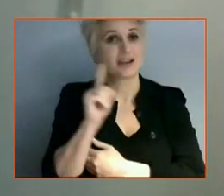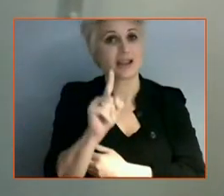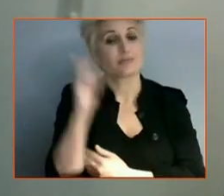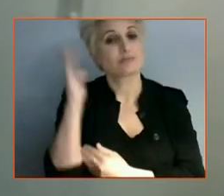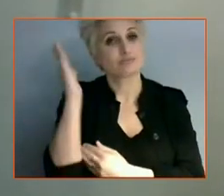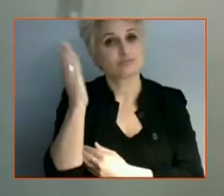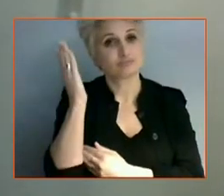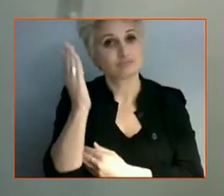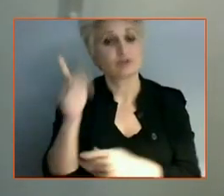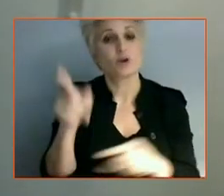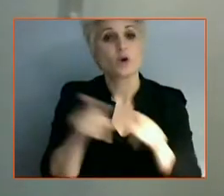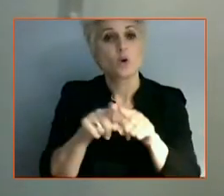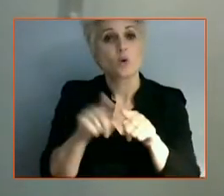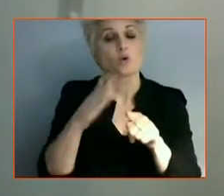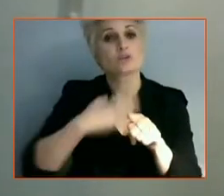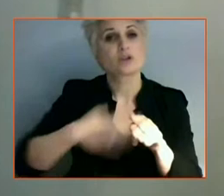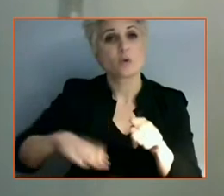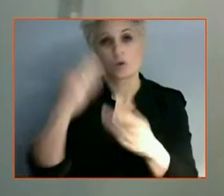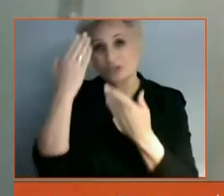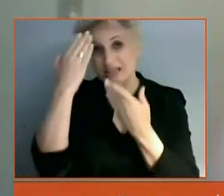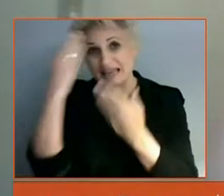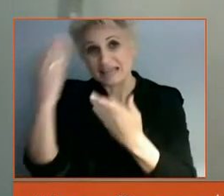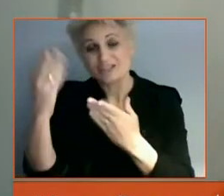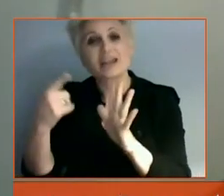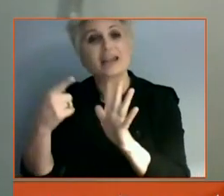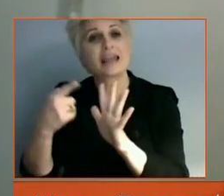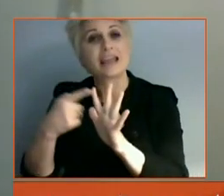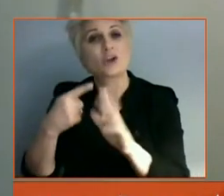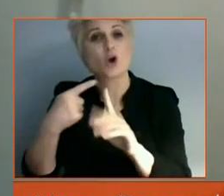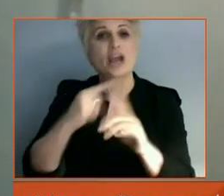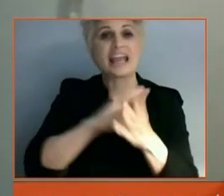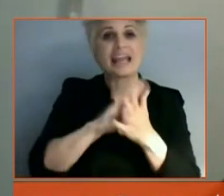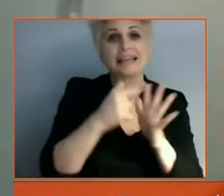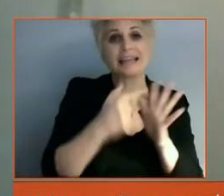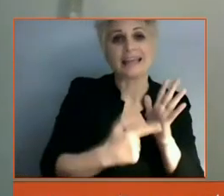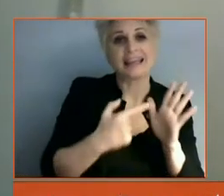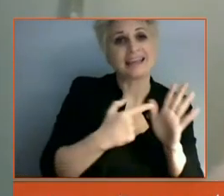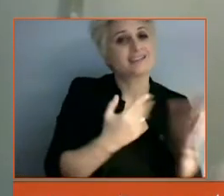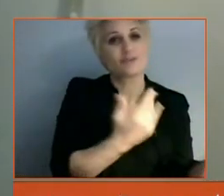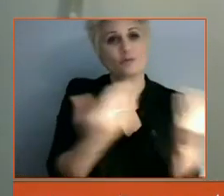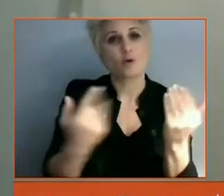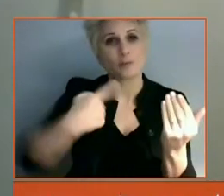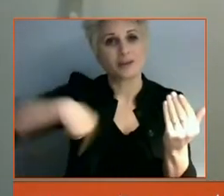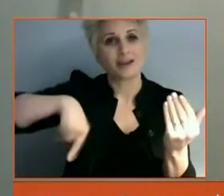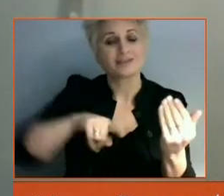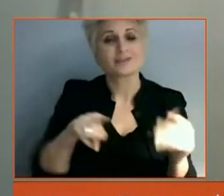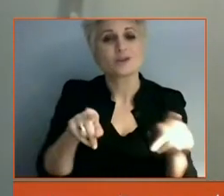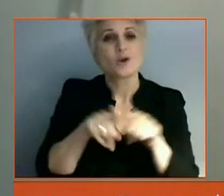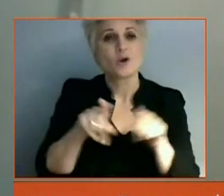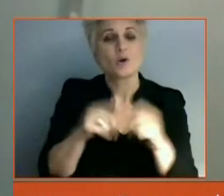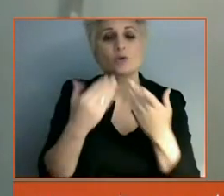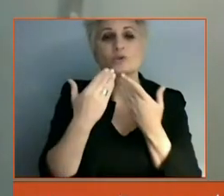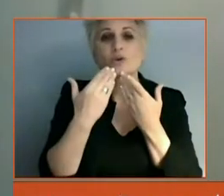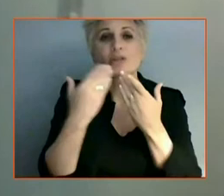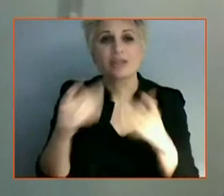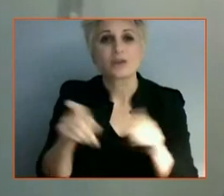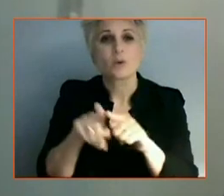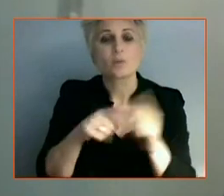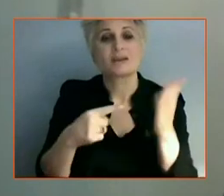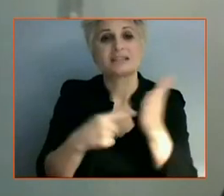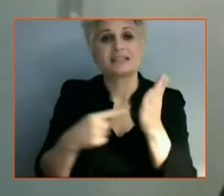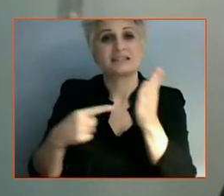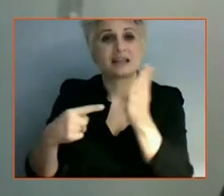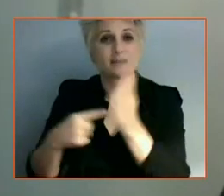acknowledge Enon and Heta for welcoming us into this space, and thank Te Taumata Toi-a-Iwi for the opportunity to